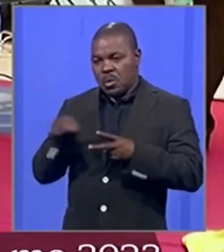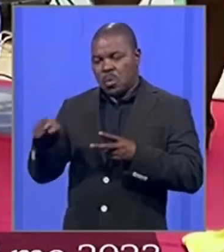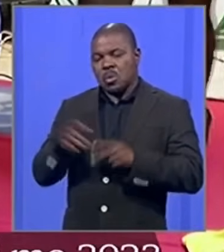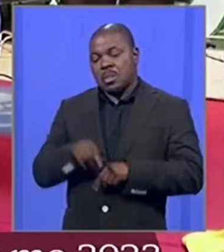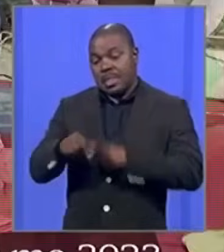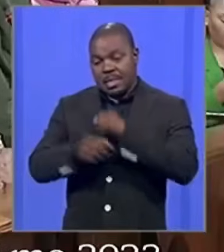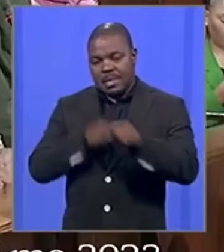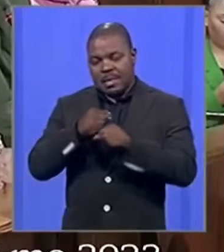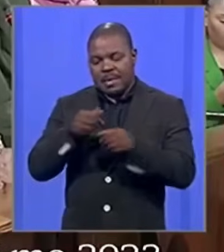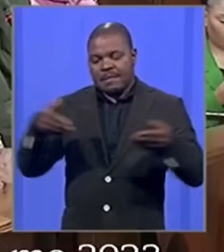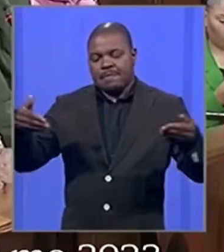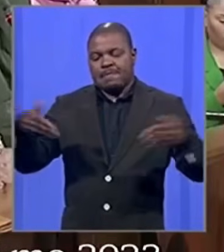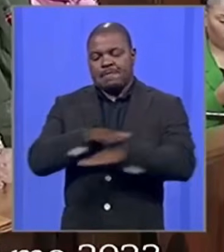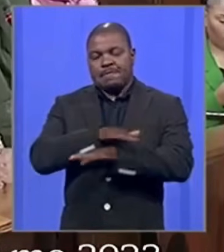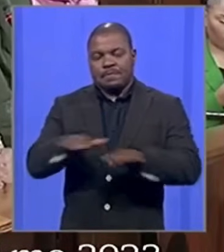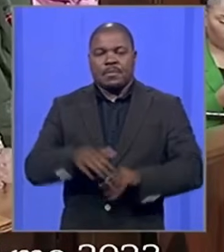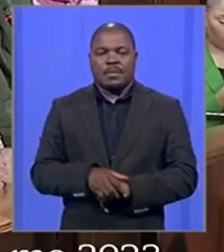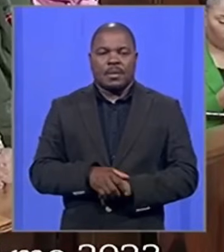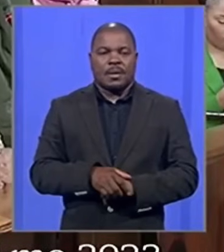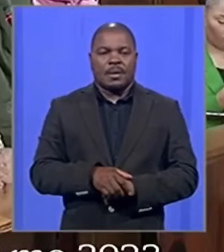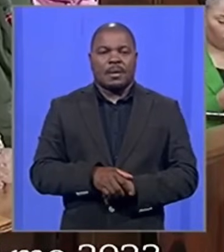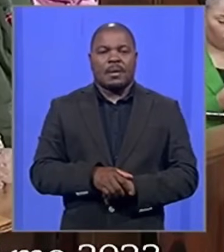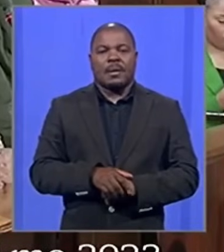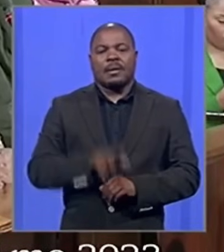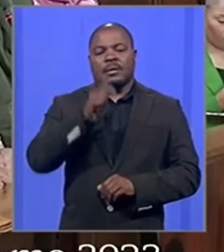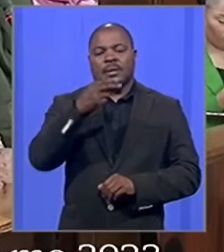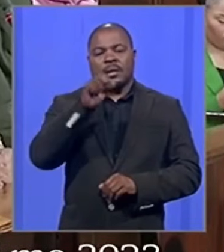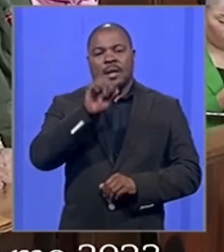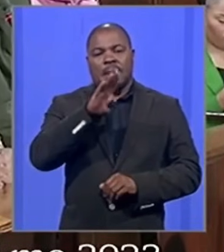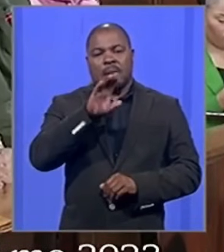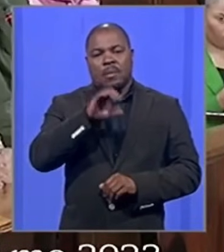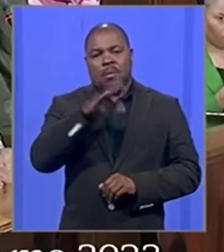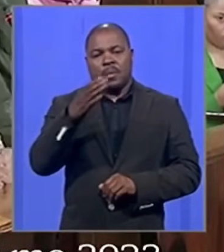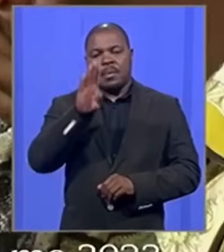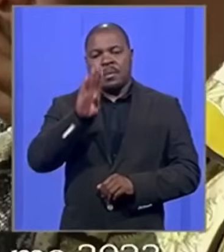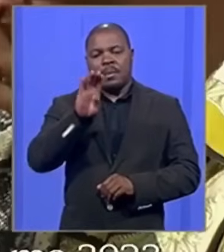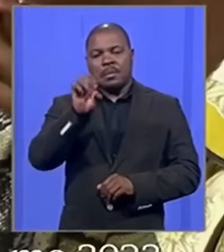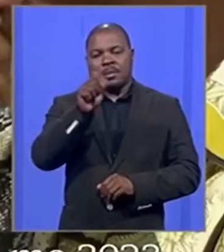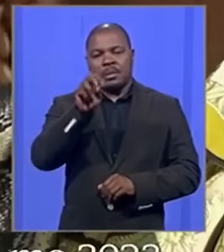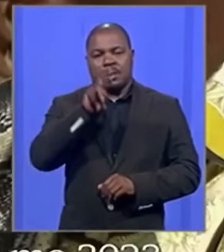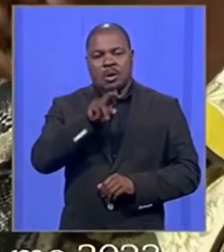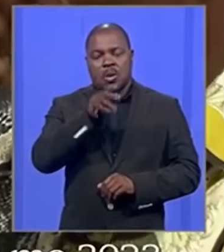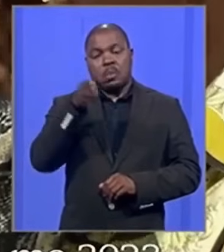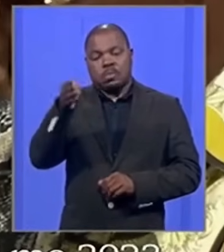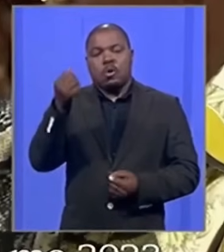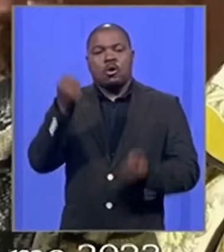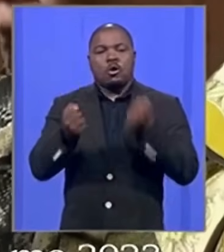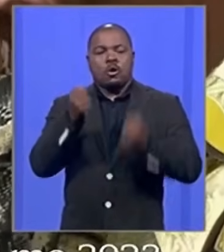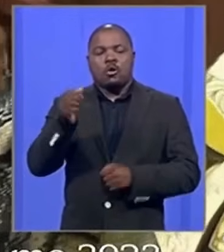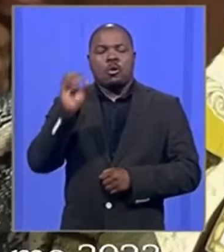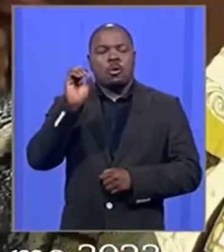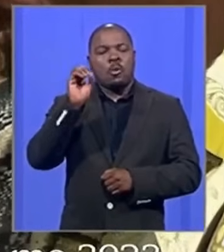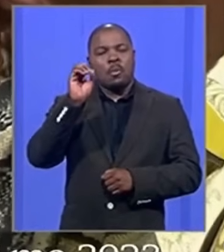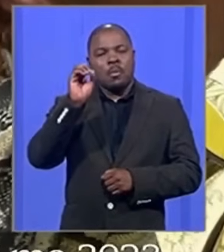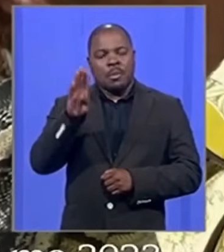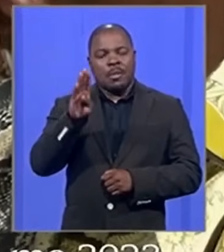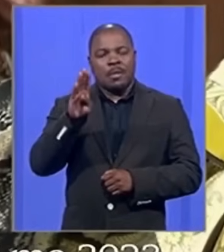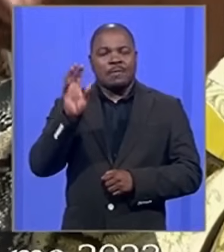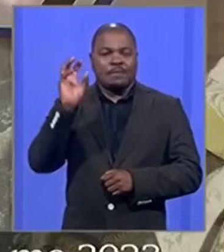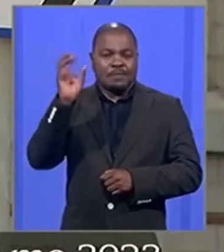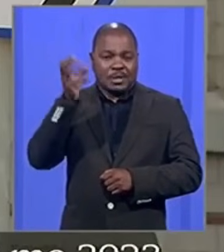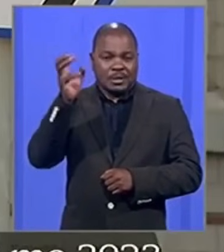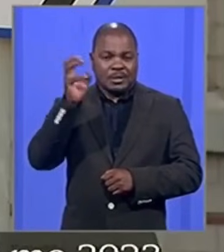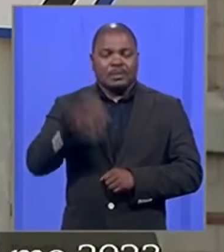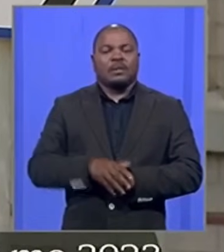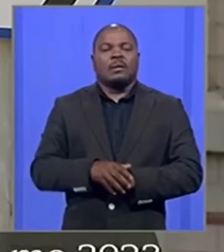motsheganong monongwaga. Tsheko ya pele ya ga Thabo Bester e tlile go tshwarwa ka kgotlatshekelo kgolo ya Freistata fa Tlhakula a